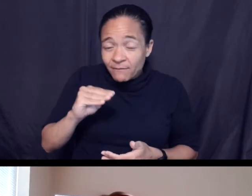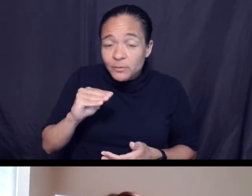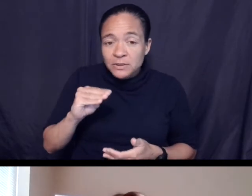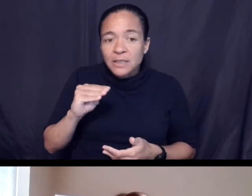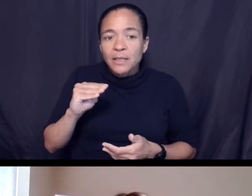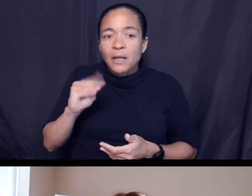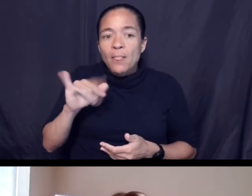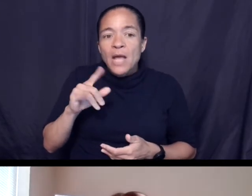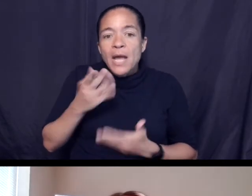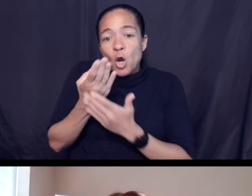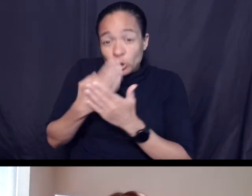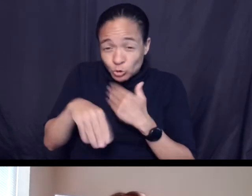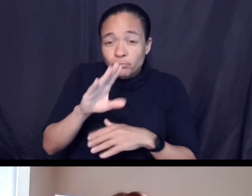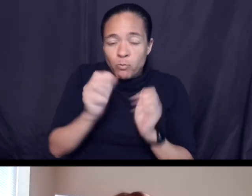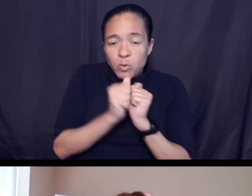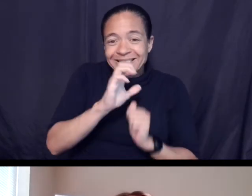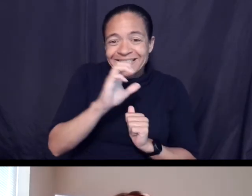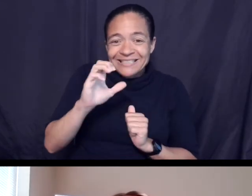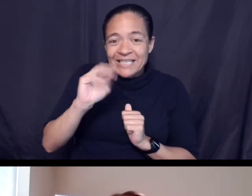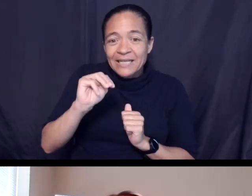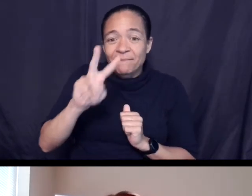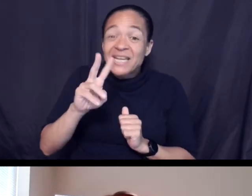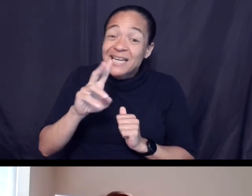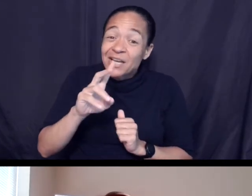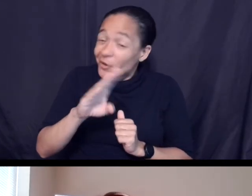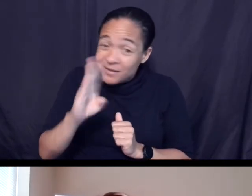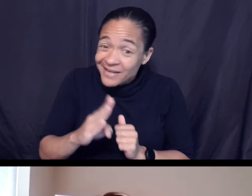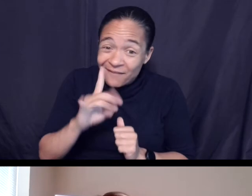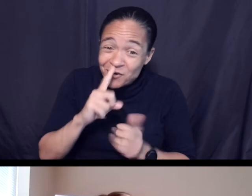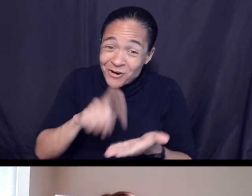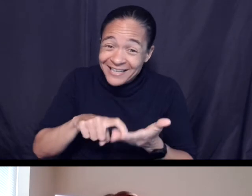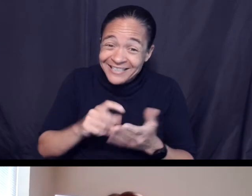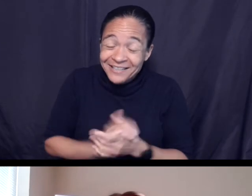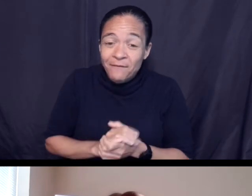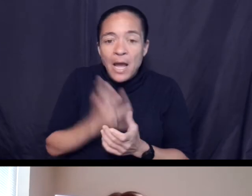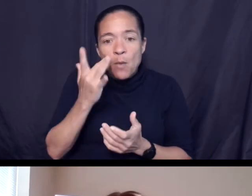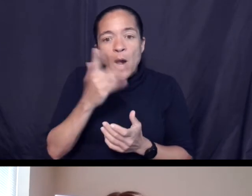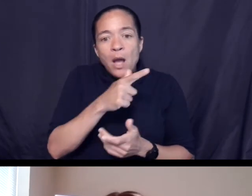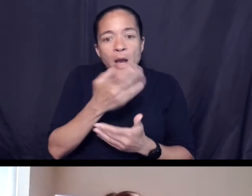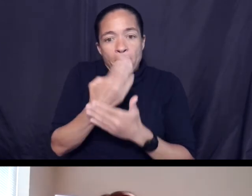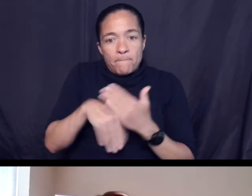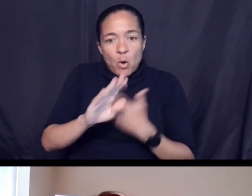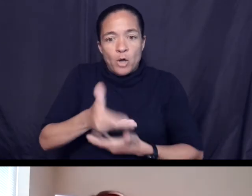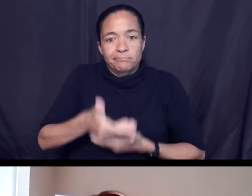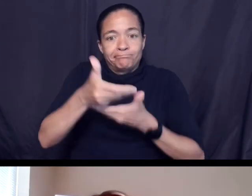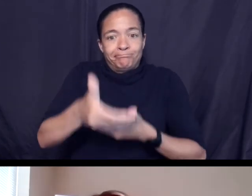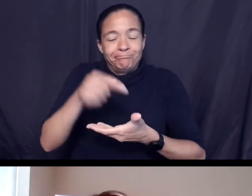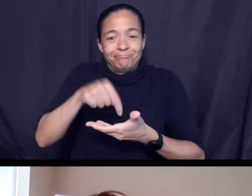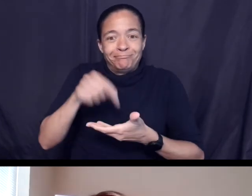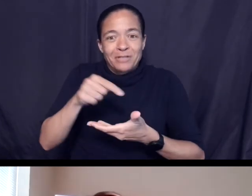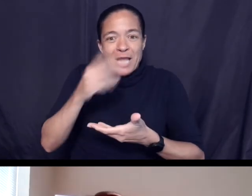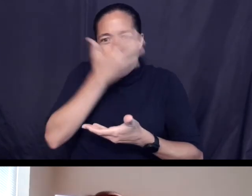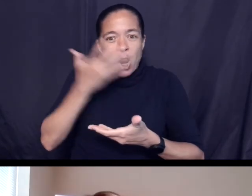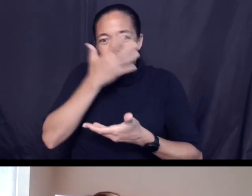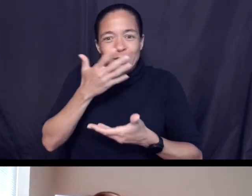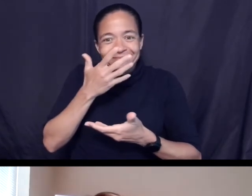with congenital CMV are never identified. And this is because most look typical when they're born, and because by